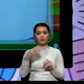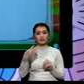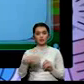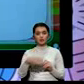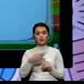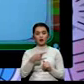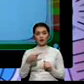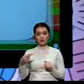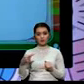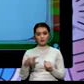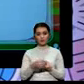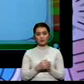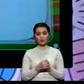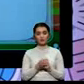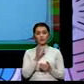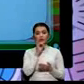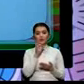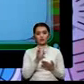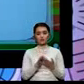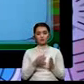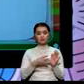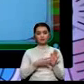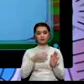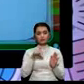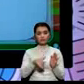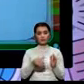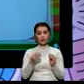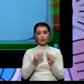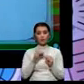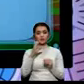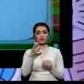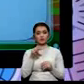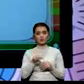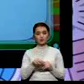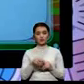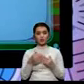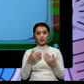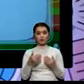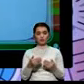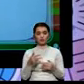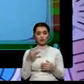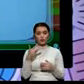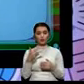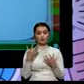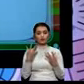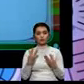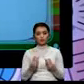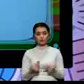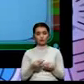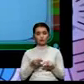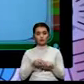8440 ni ayirib olamiz. Javob 9010 santimetr. Bu esa 3-chi kun